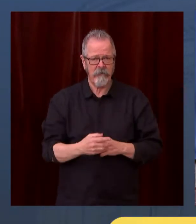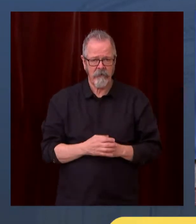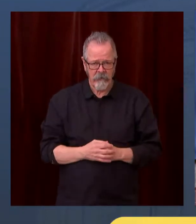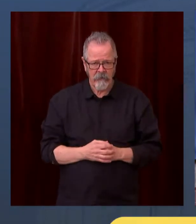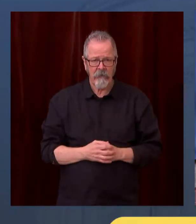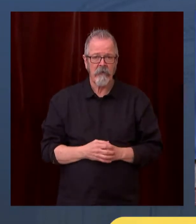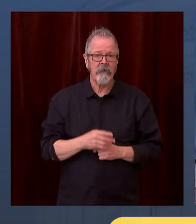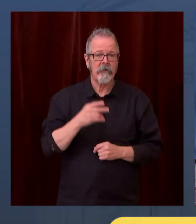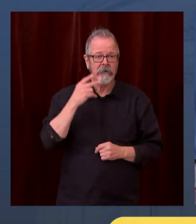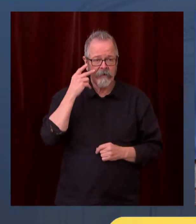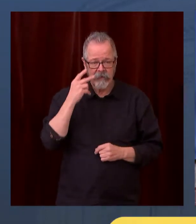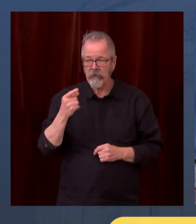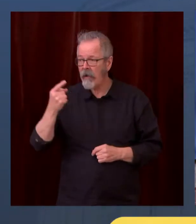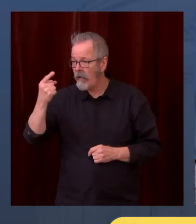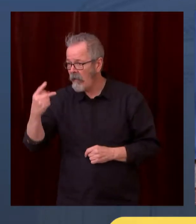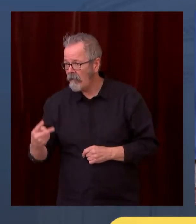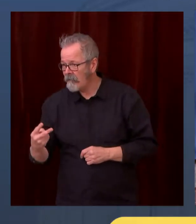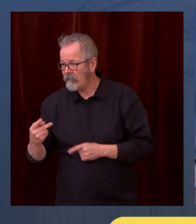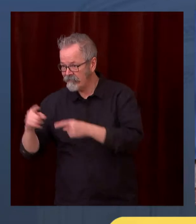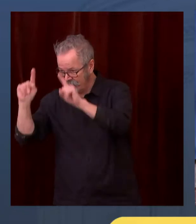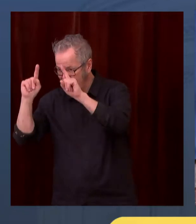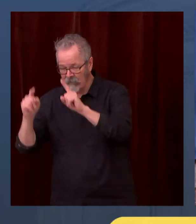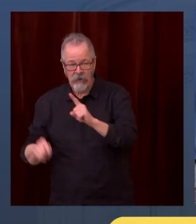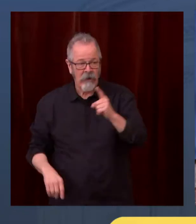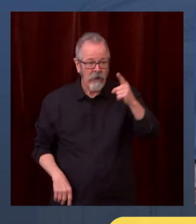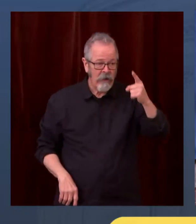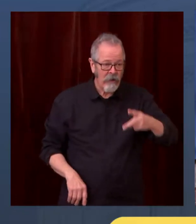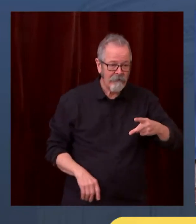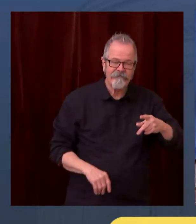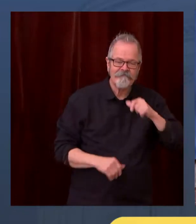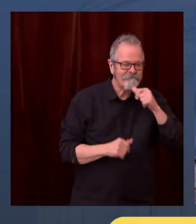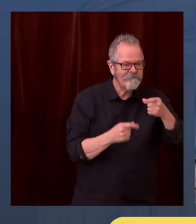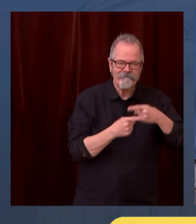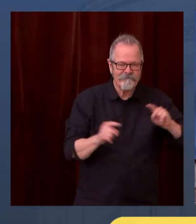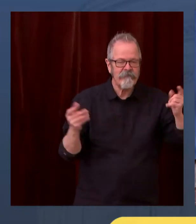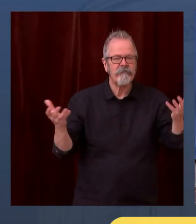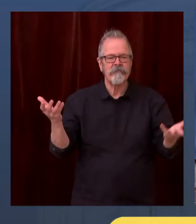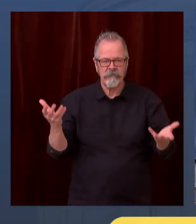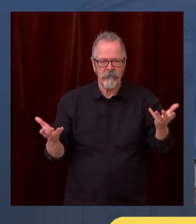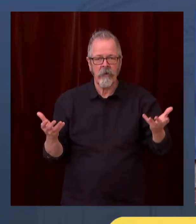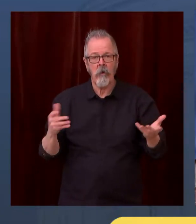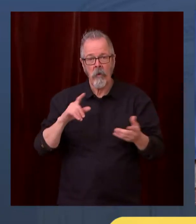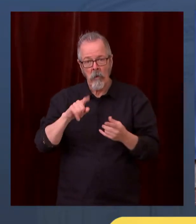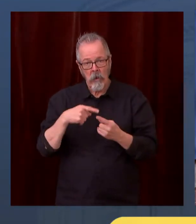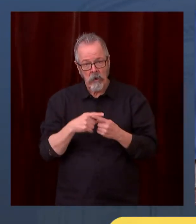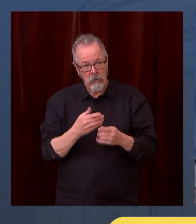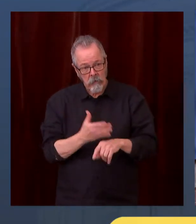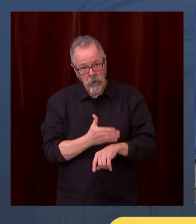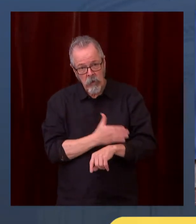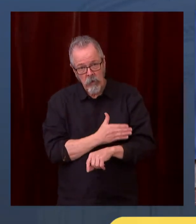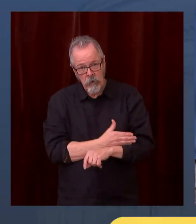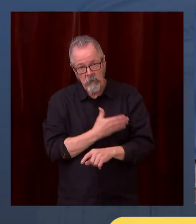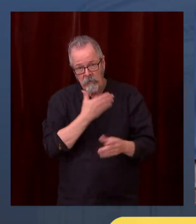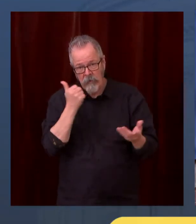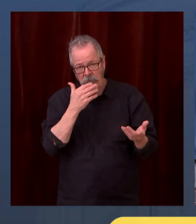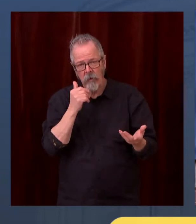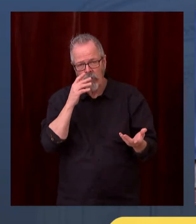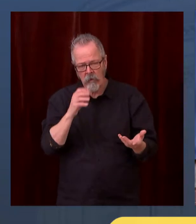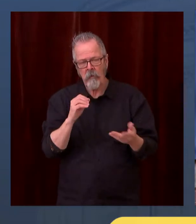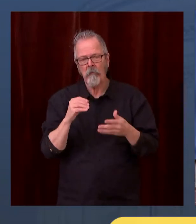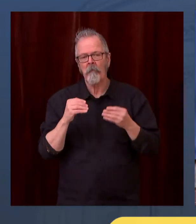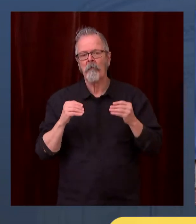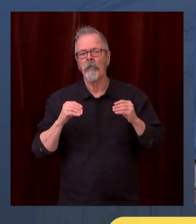But those regions still are eligible to reopen as soon as those metrics improve. And I'm looking forward to that